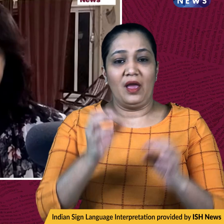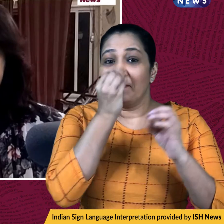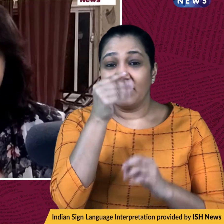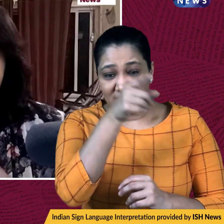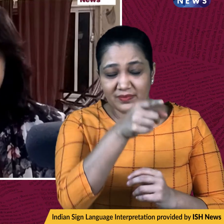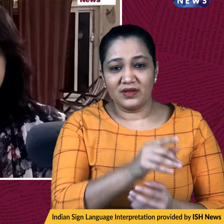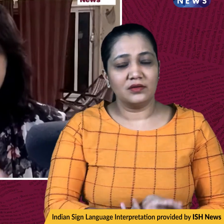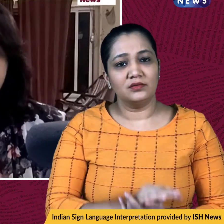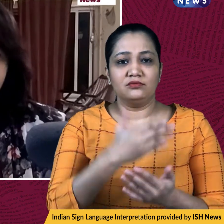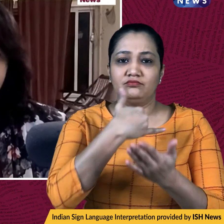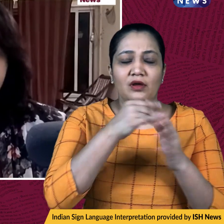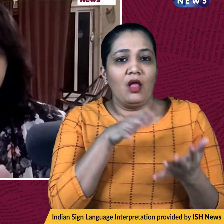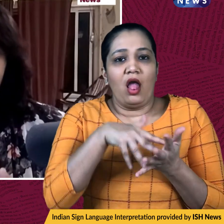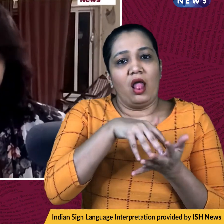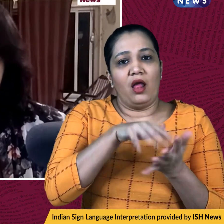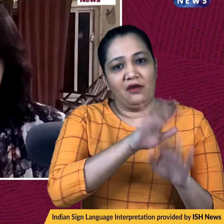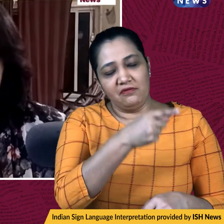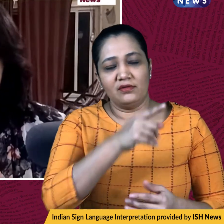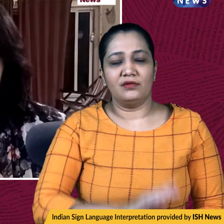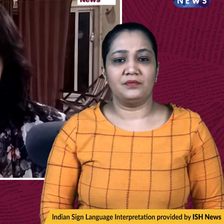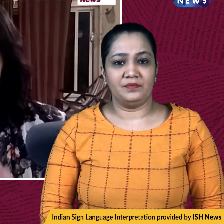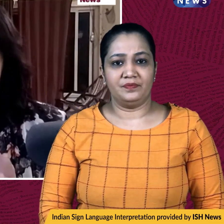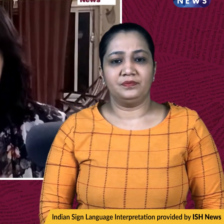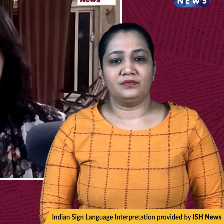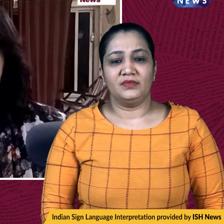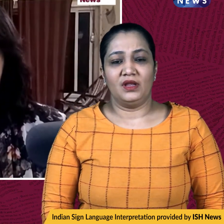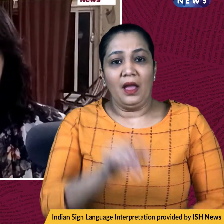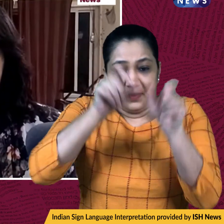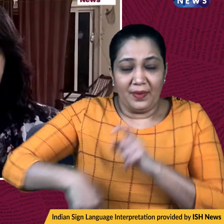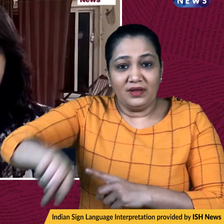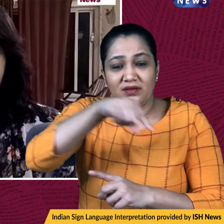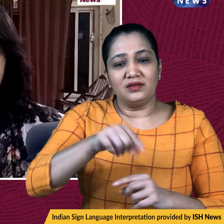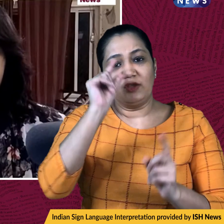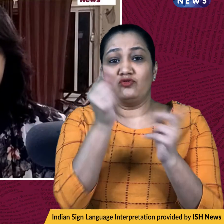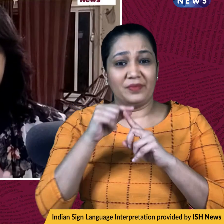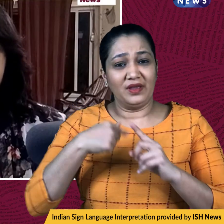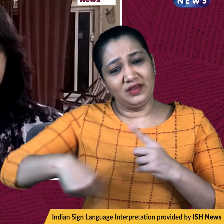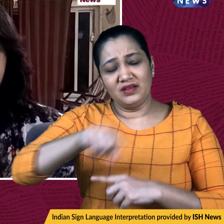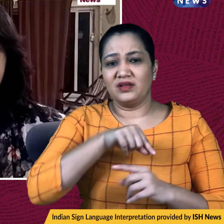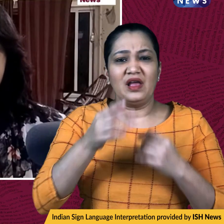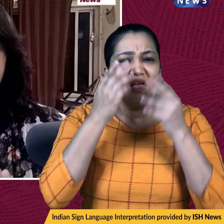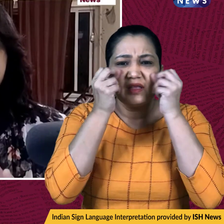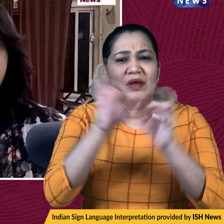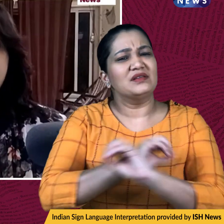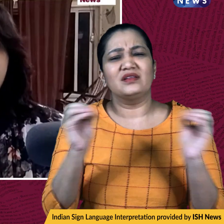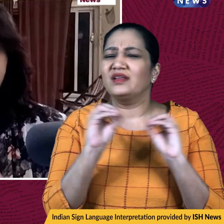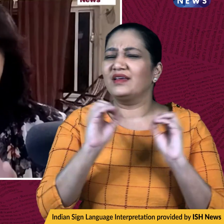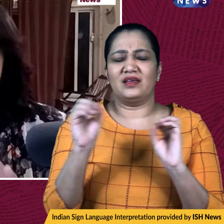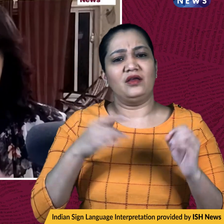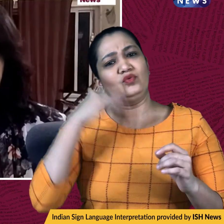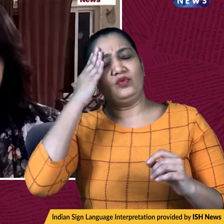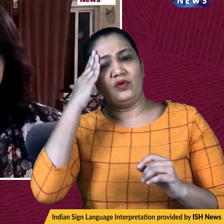Janata Party is nervous. He went on to say, and I quote, the people of Uttar Pradesh have given their verdict. No surprise is going to come